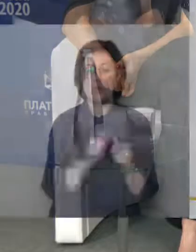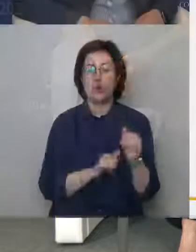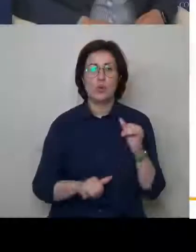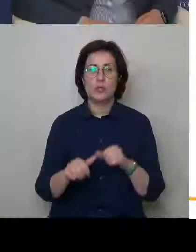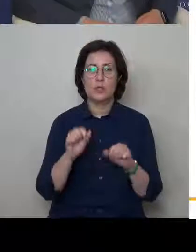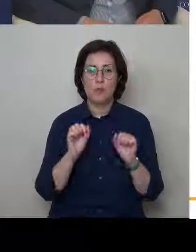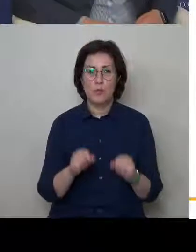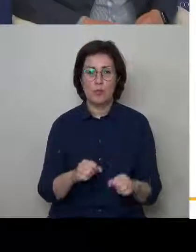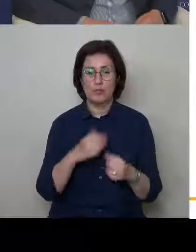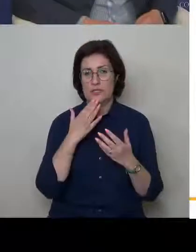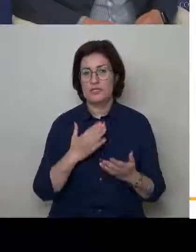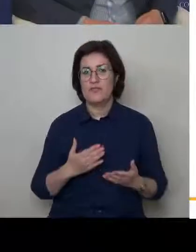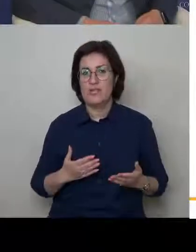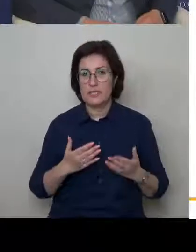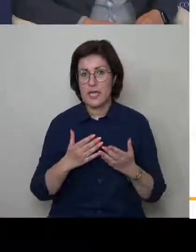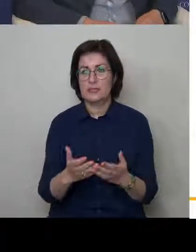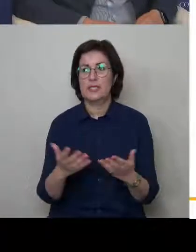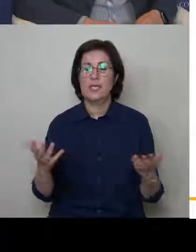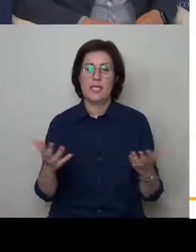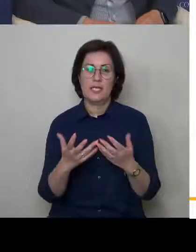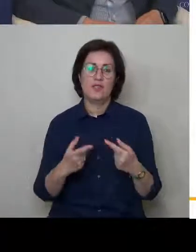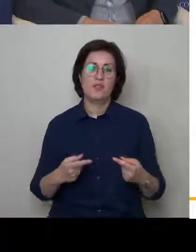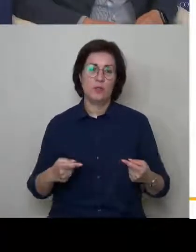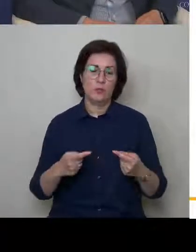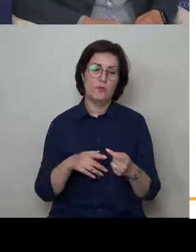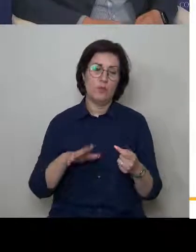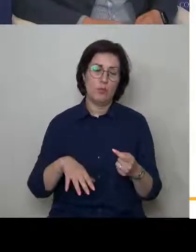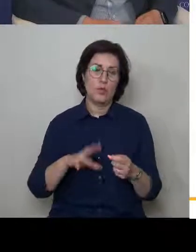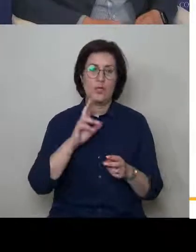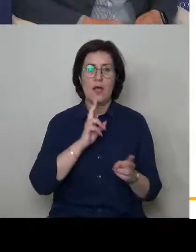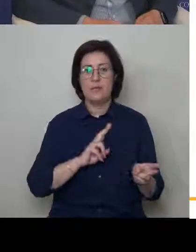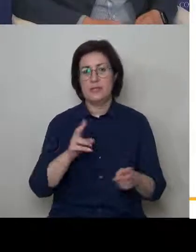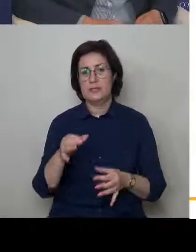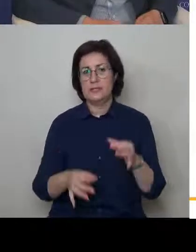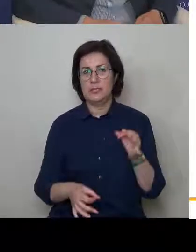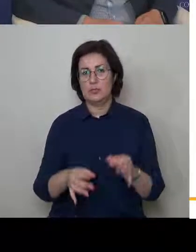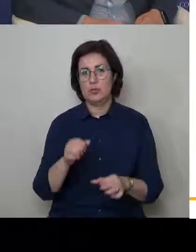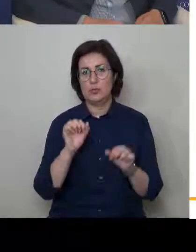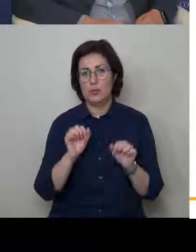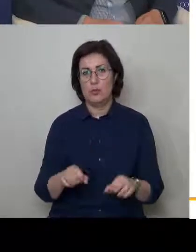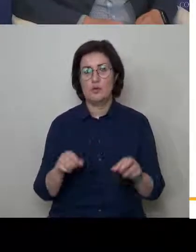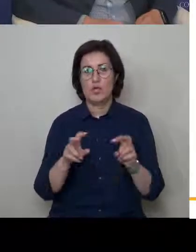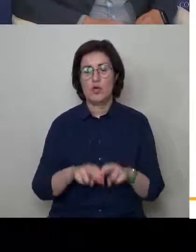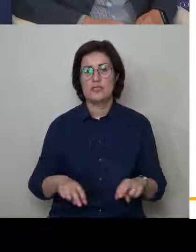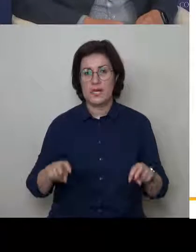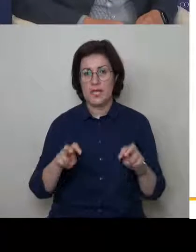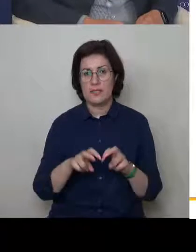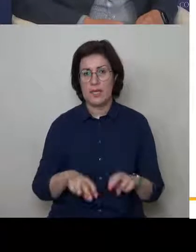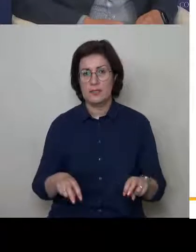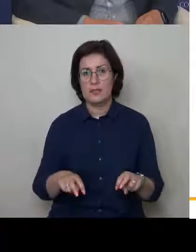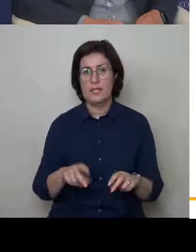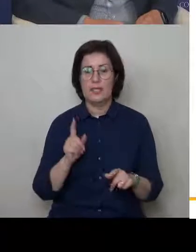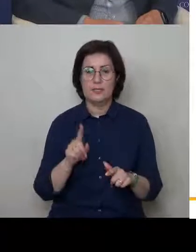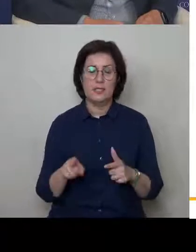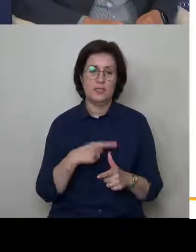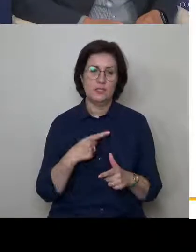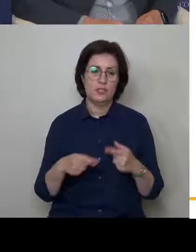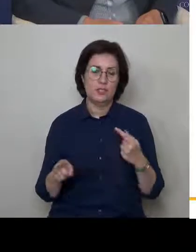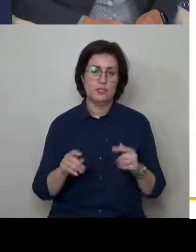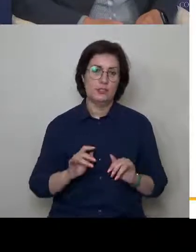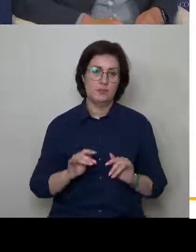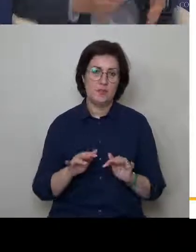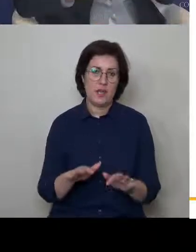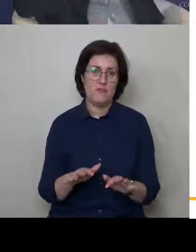speaking about where one could turn in what kind of situations and what court of appeal can eventually